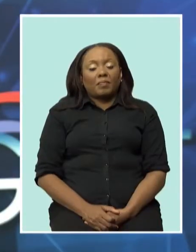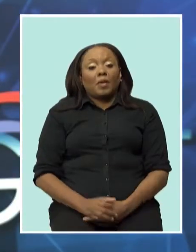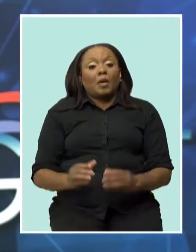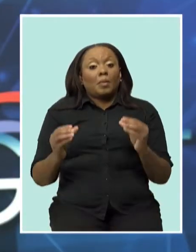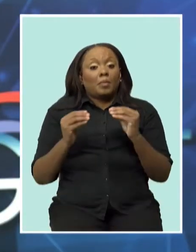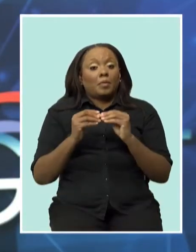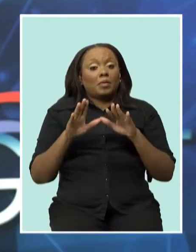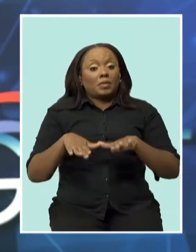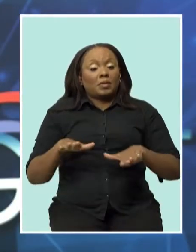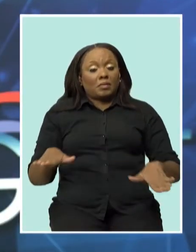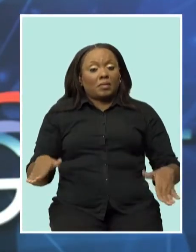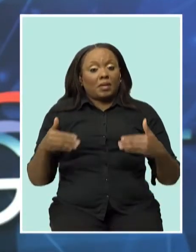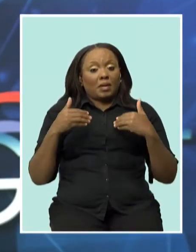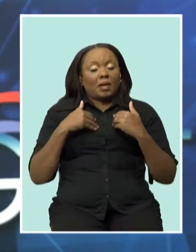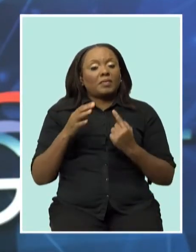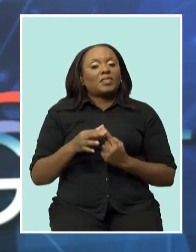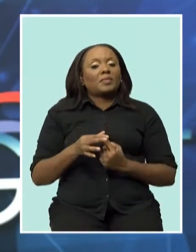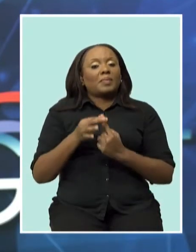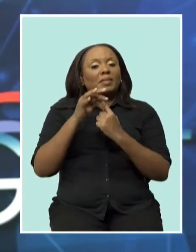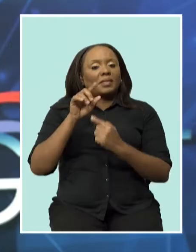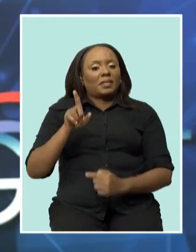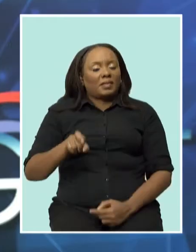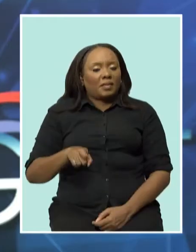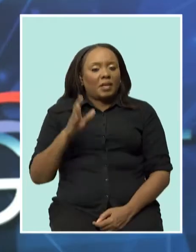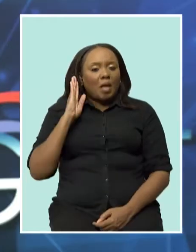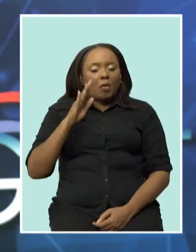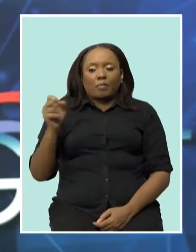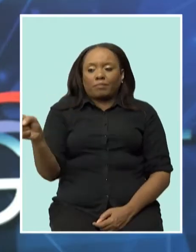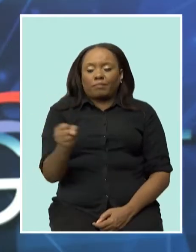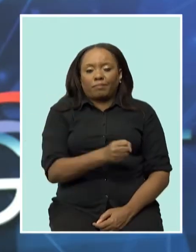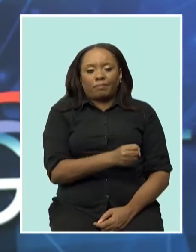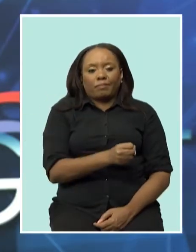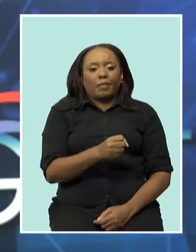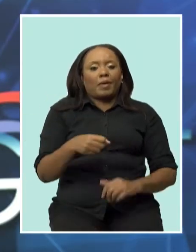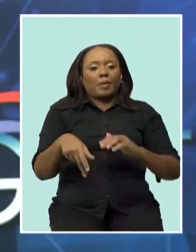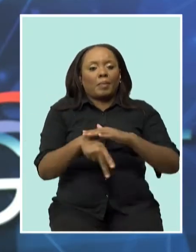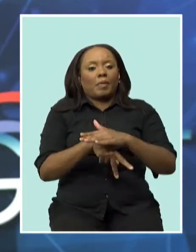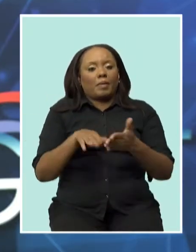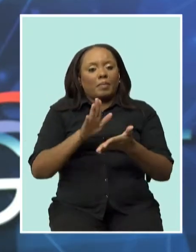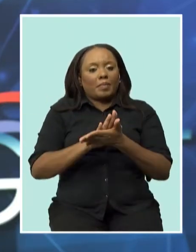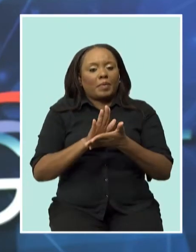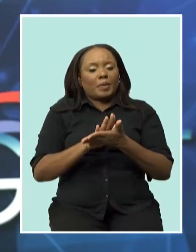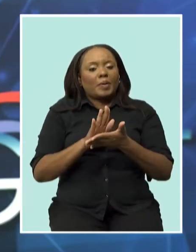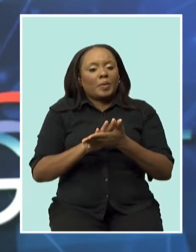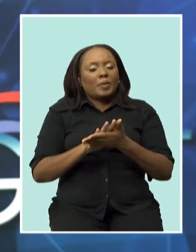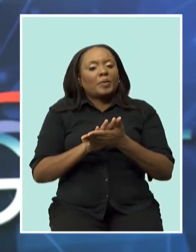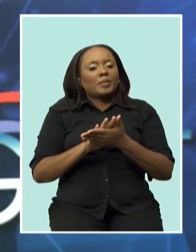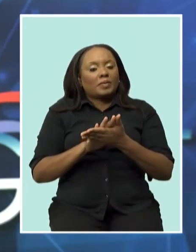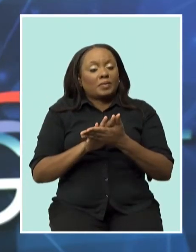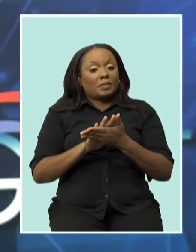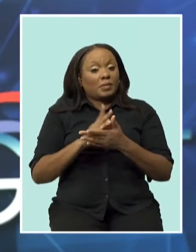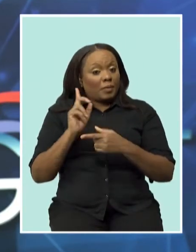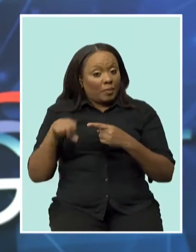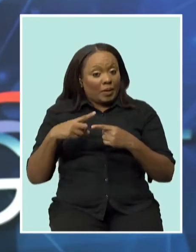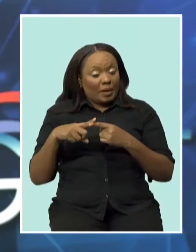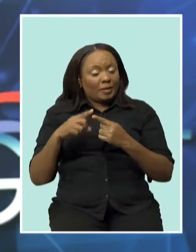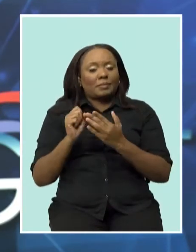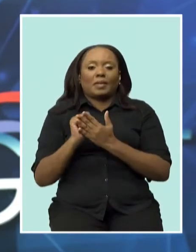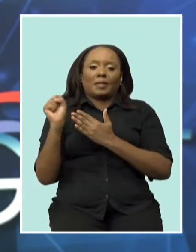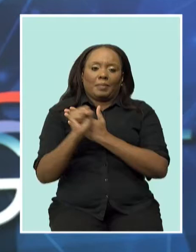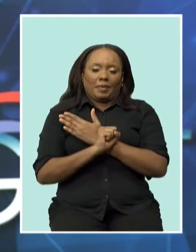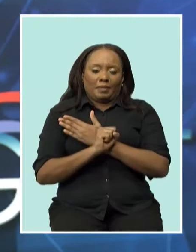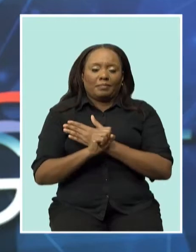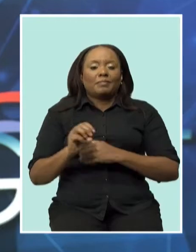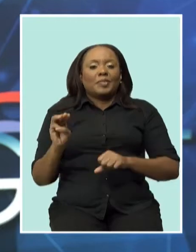More children with special needs are expected to find places in primary schools come September. This as the Ministry of